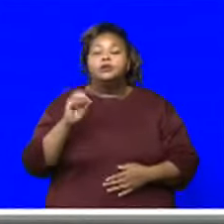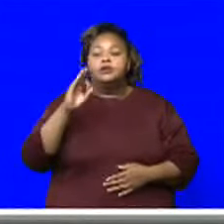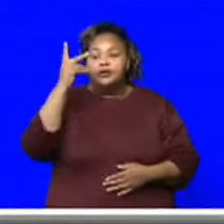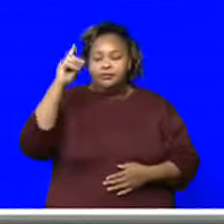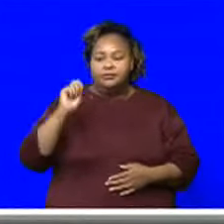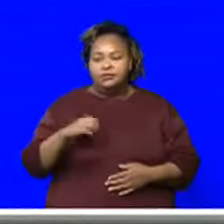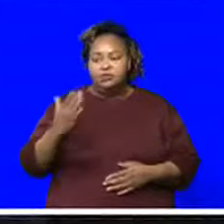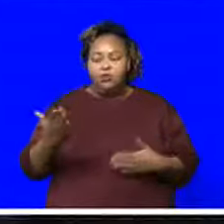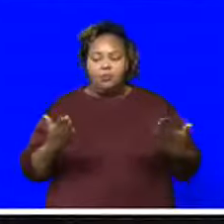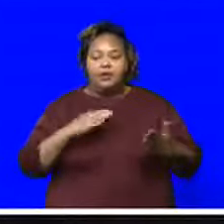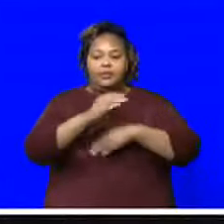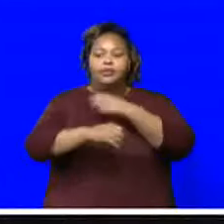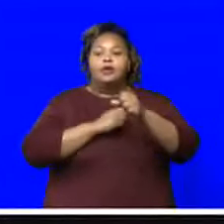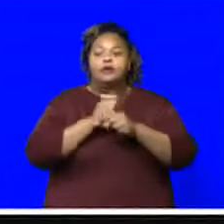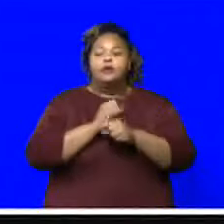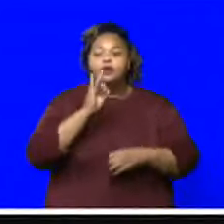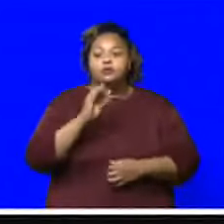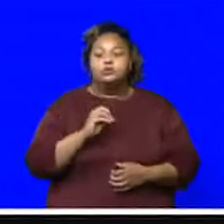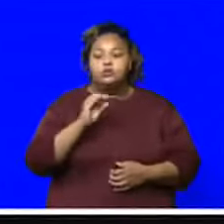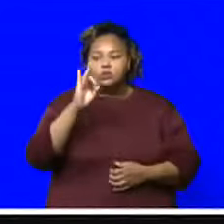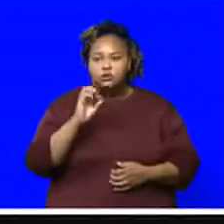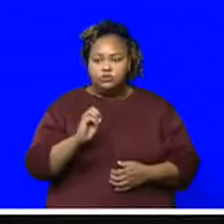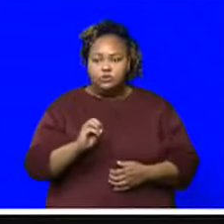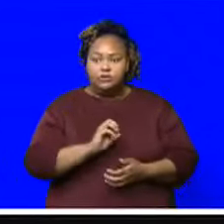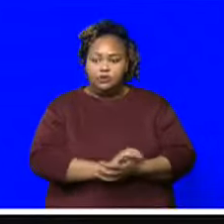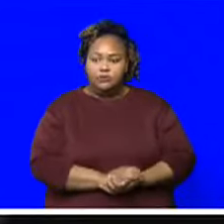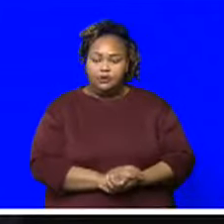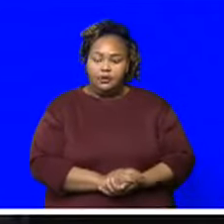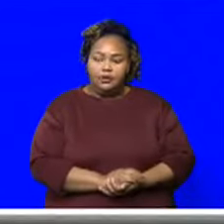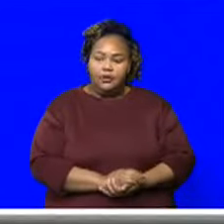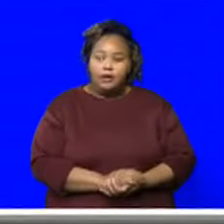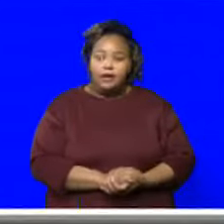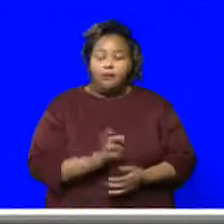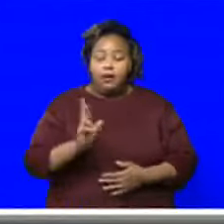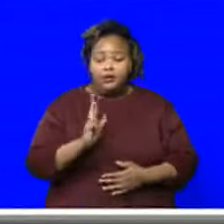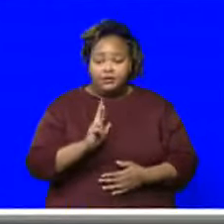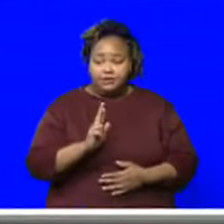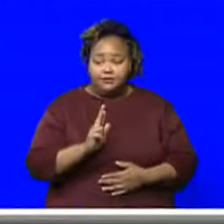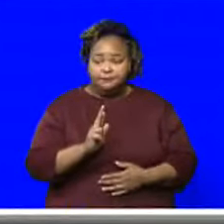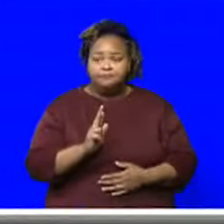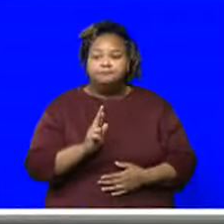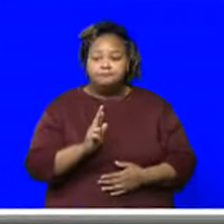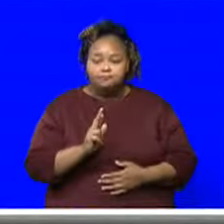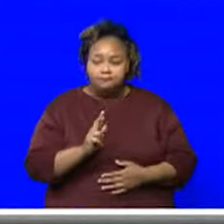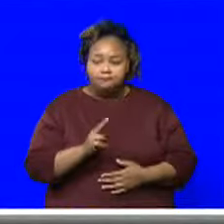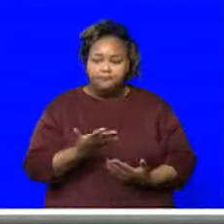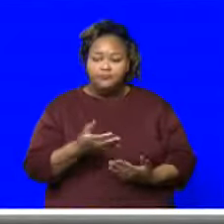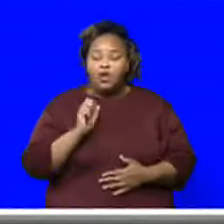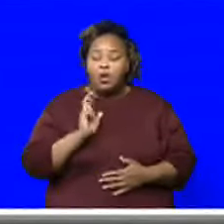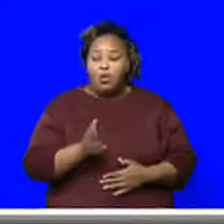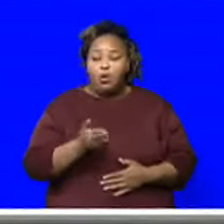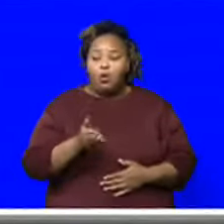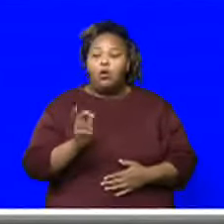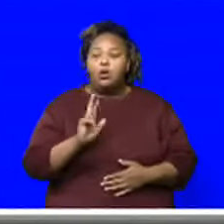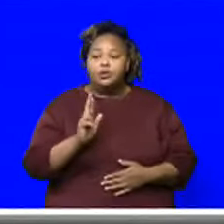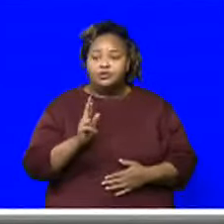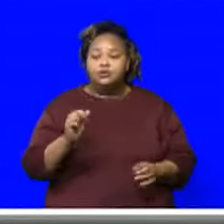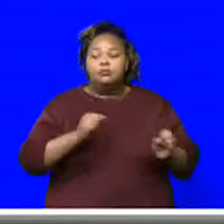2020, sorry. Country statistics by region. Oho attained a credit pass rate